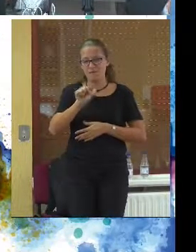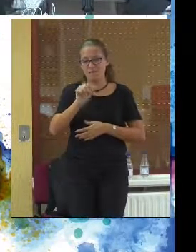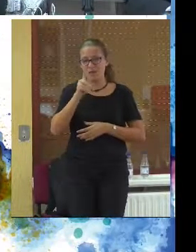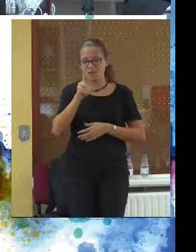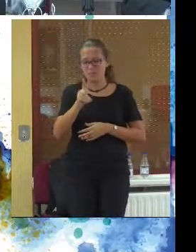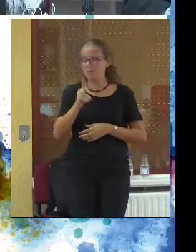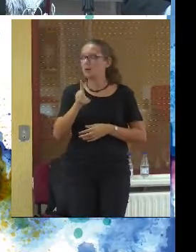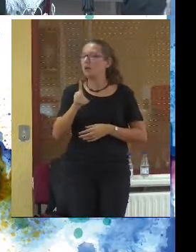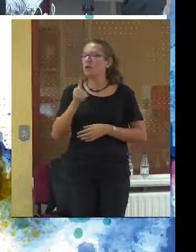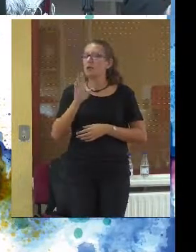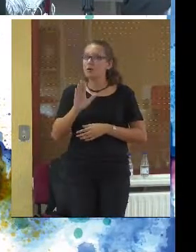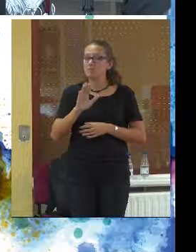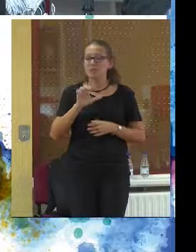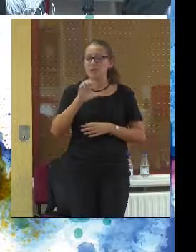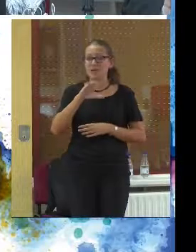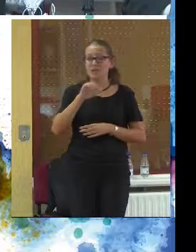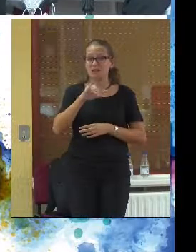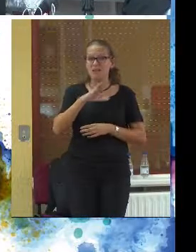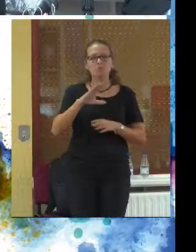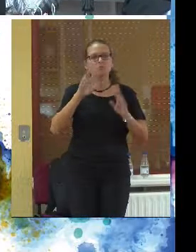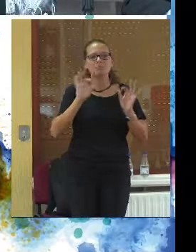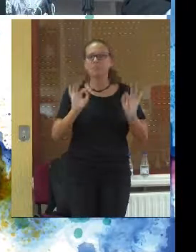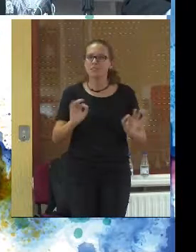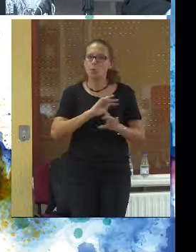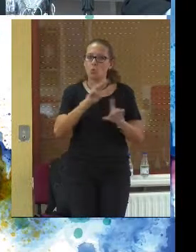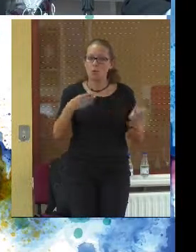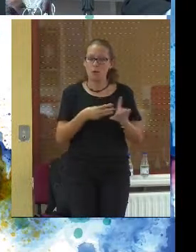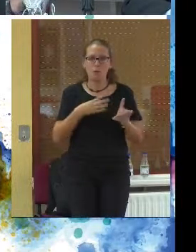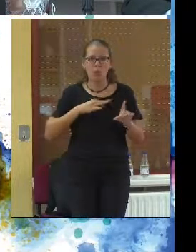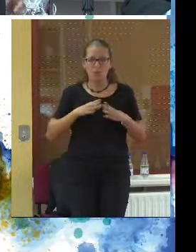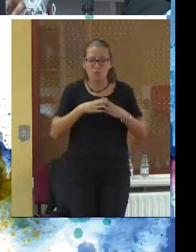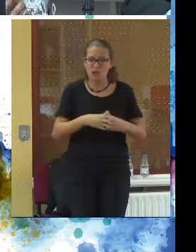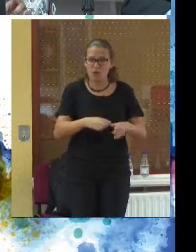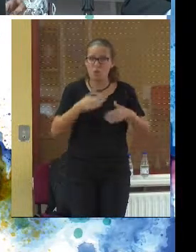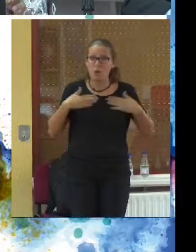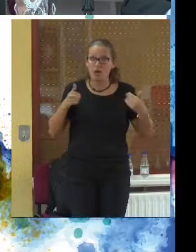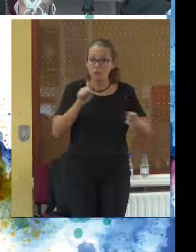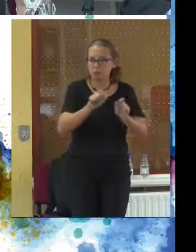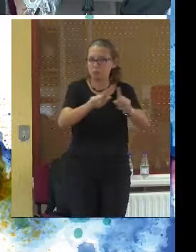but ECATIC is an embedded website that it's fully accessible from any browser.